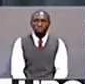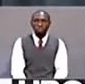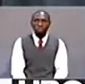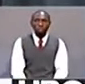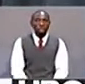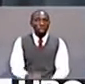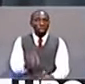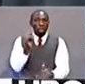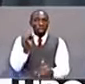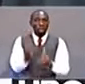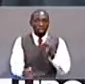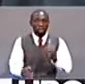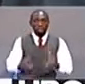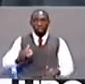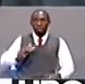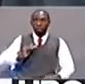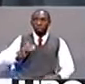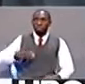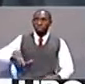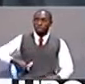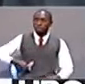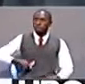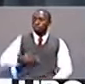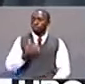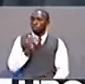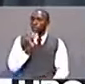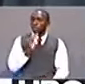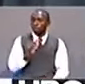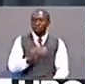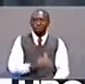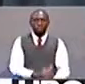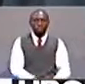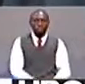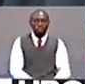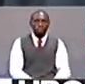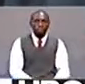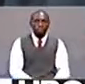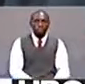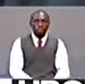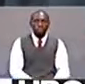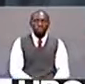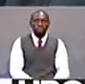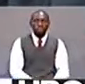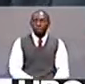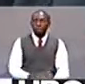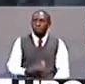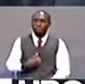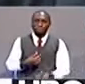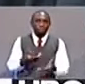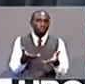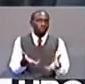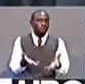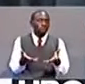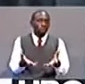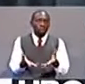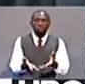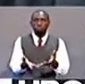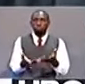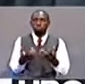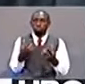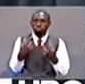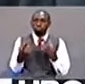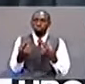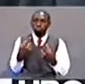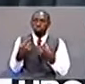Lastly, Madam Speaker, as I conclude, as we pay tribute to his legacy, we